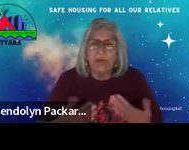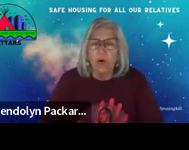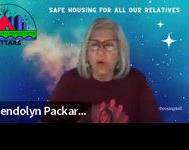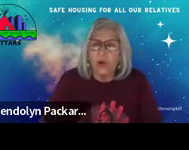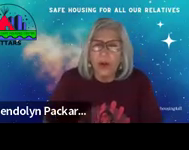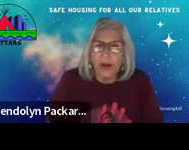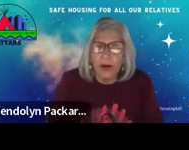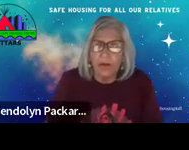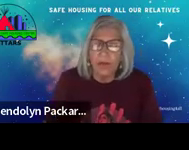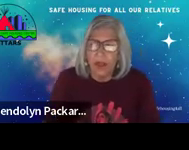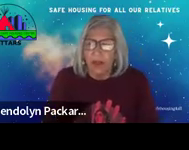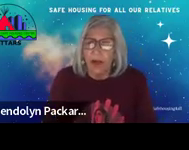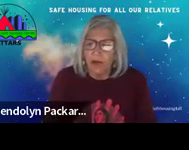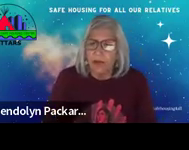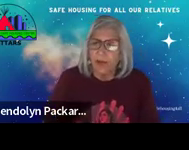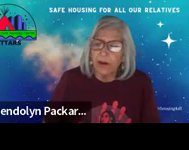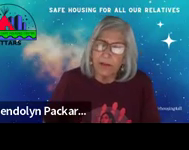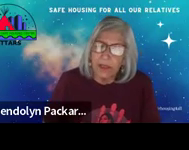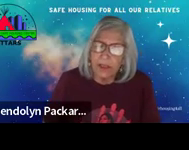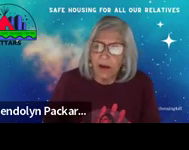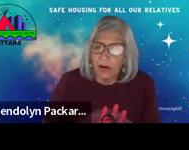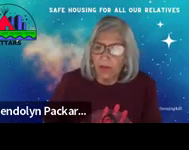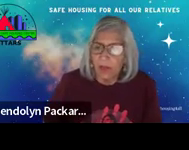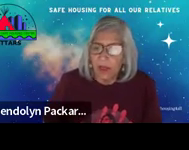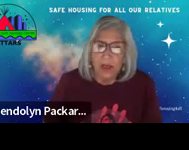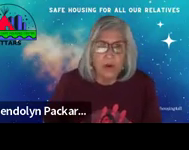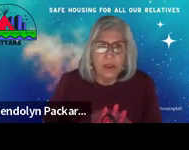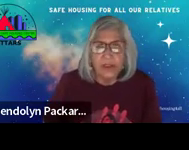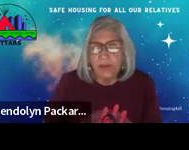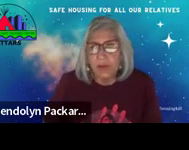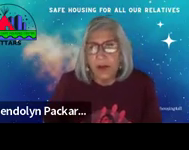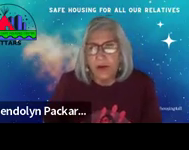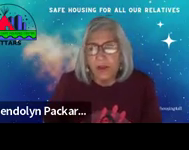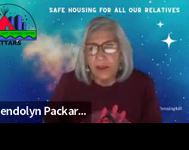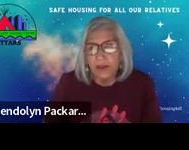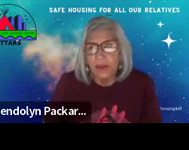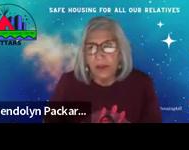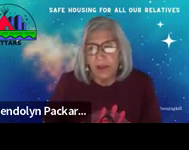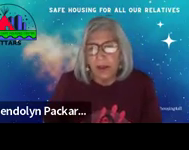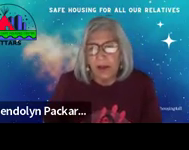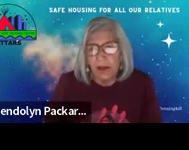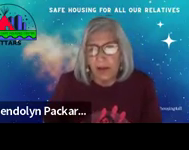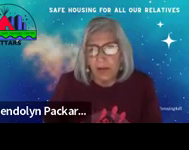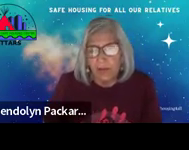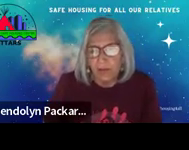certainly carry forward. Another thing I think is emergency preparedness.